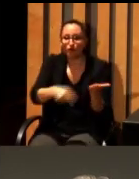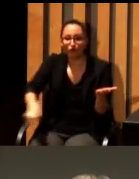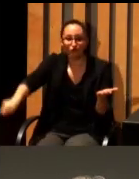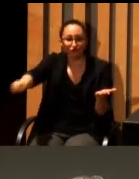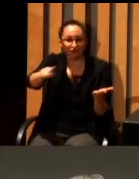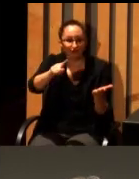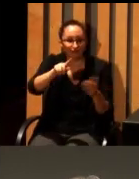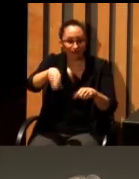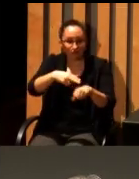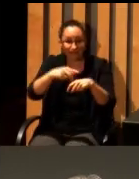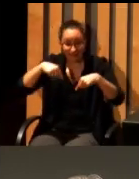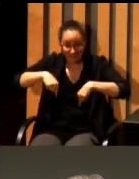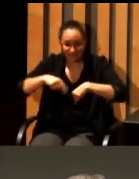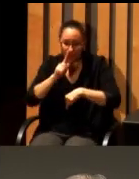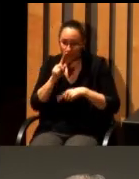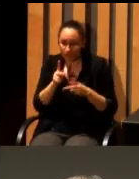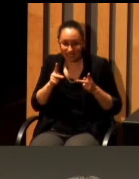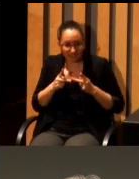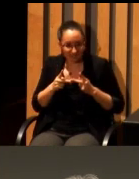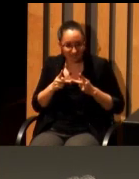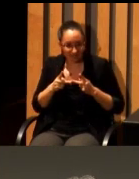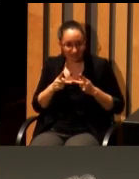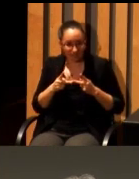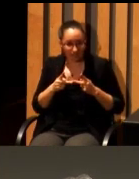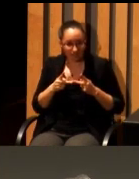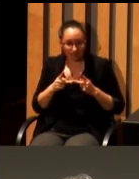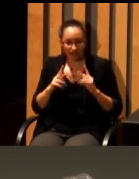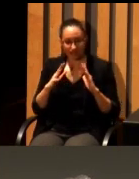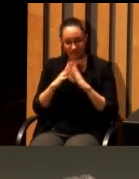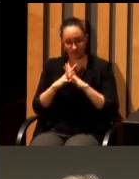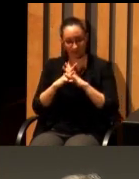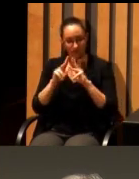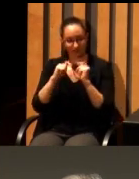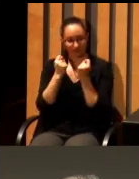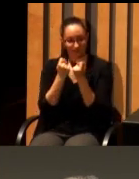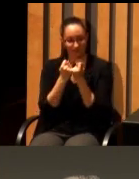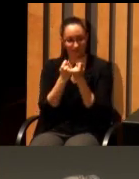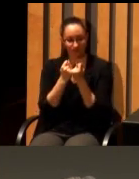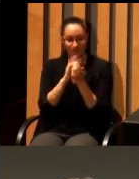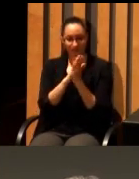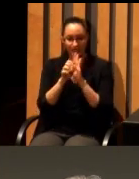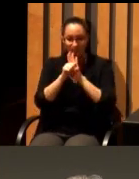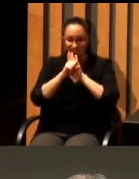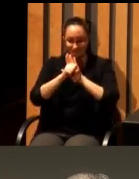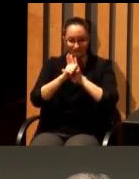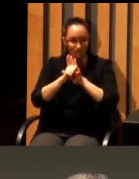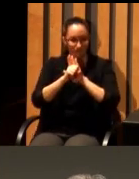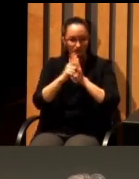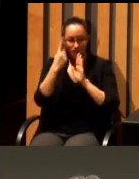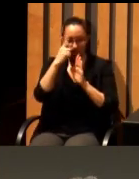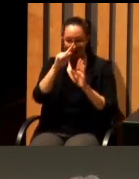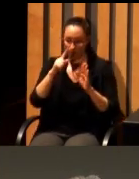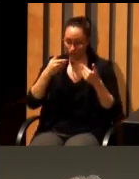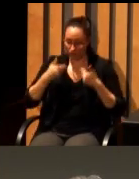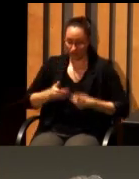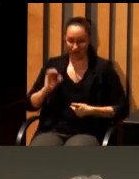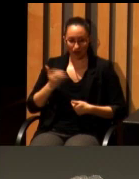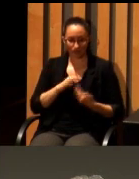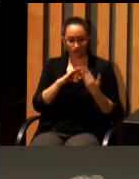that this is a real place. The football team has become a symbol of our legitimacy as a